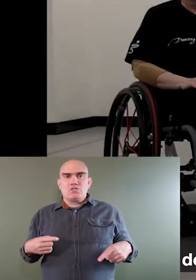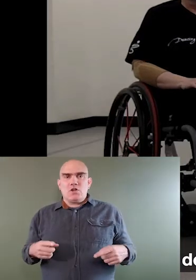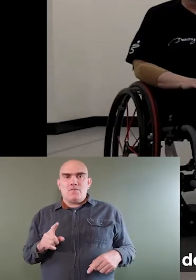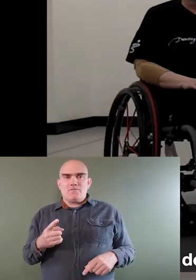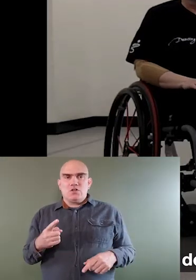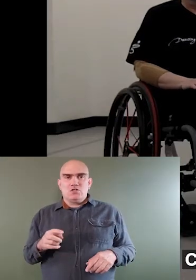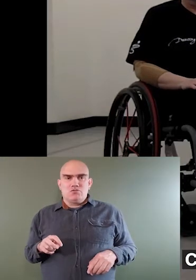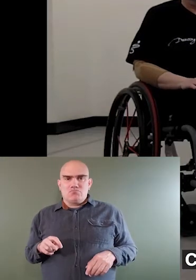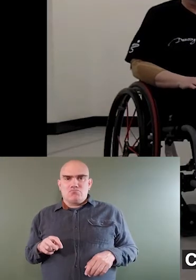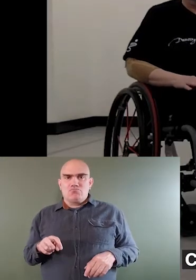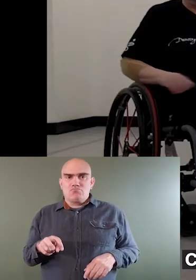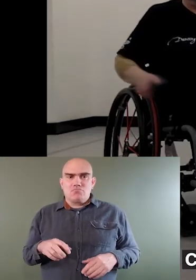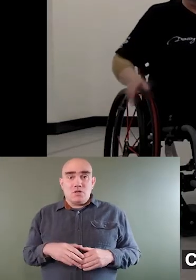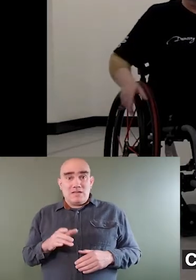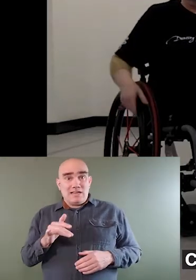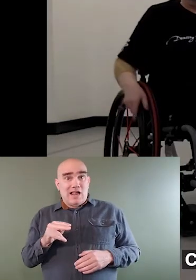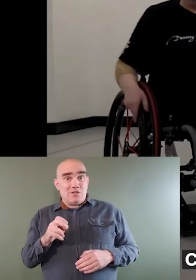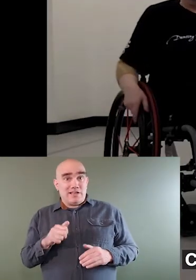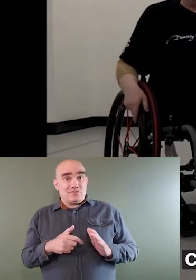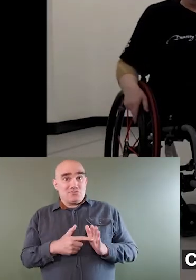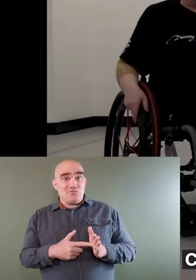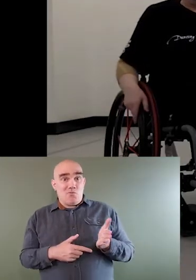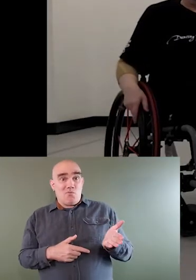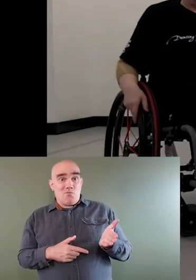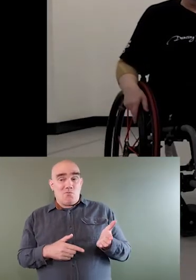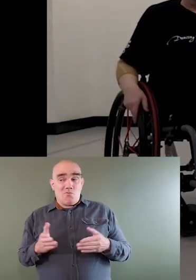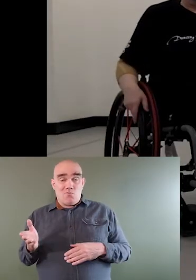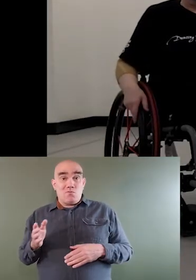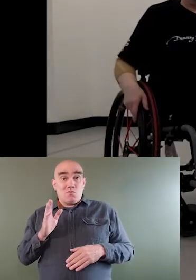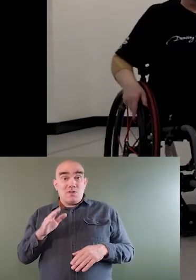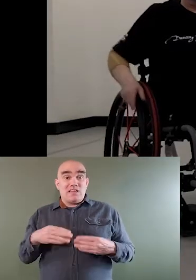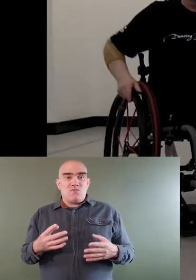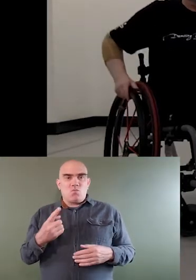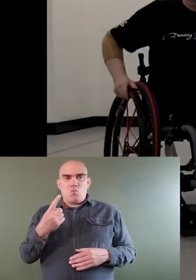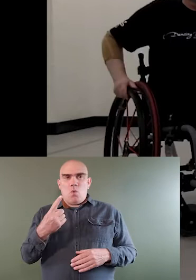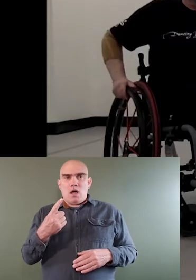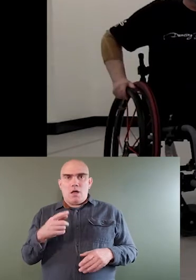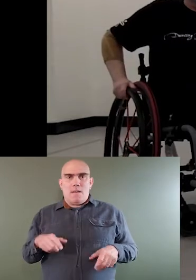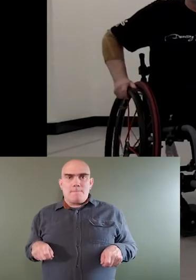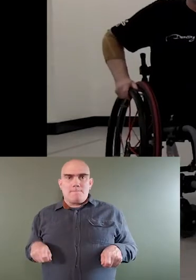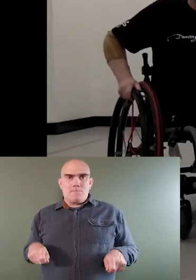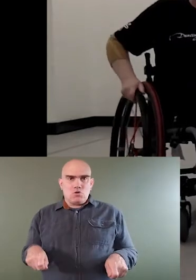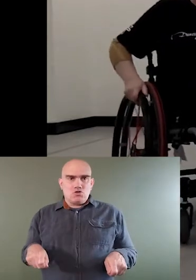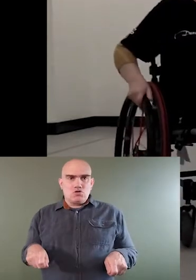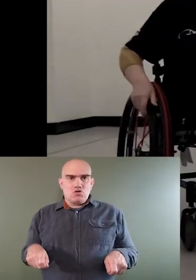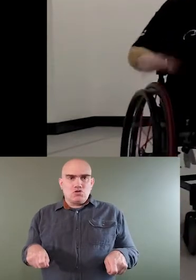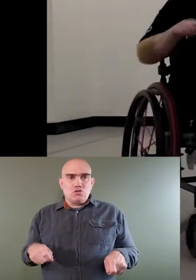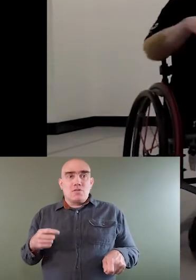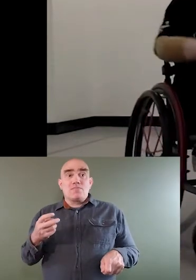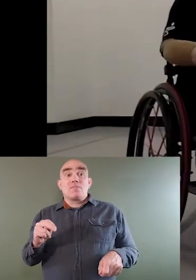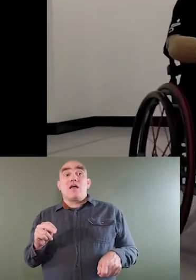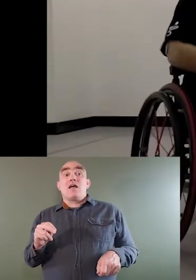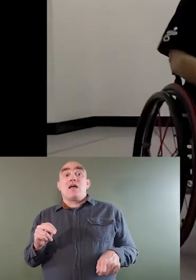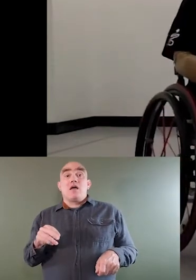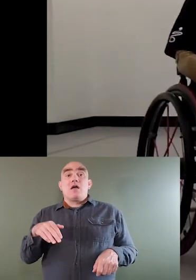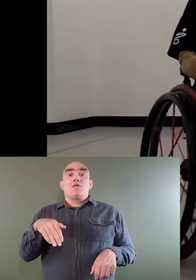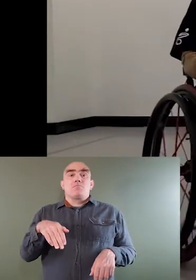wheelchair first. Catherine can show this movement. She'll give one push and